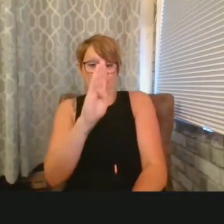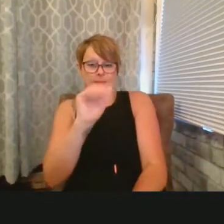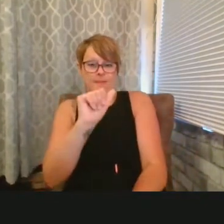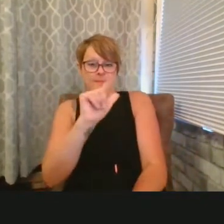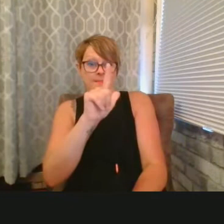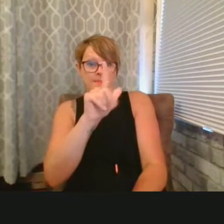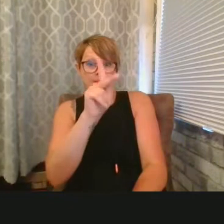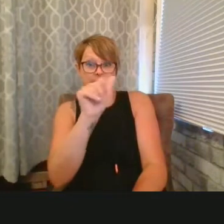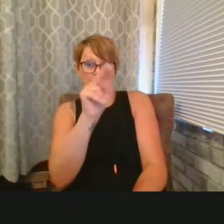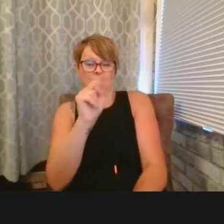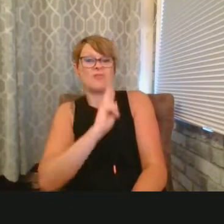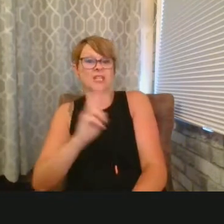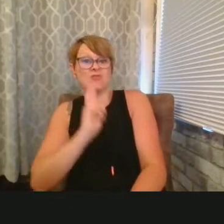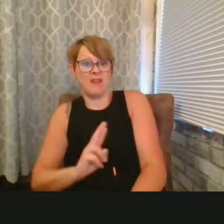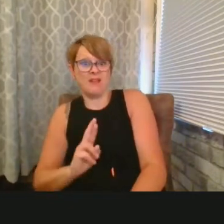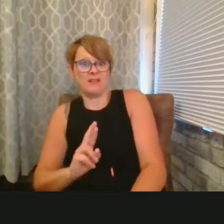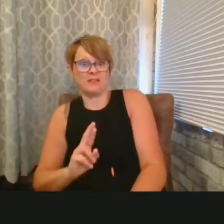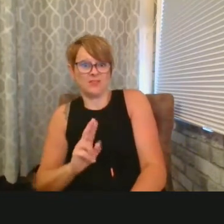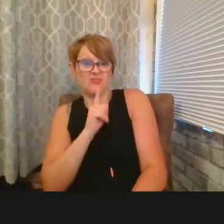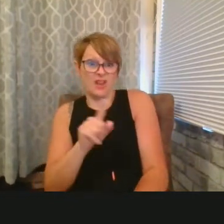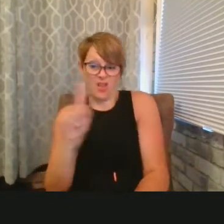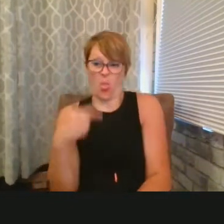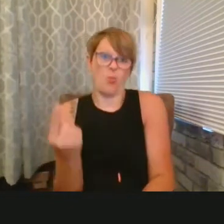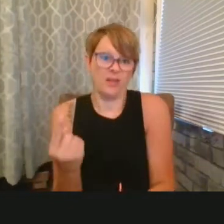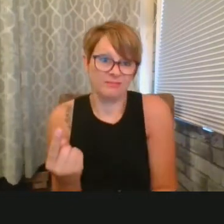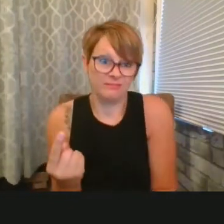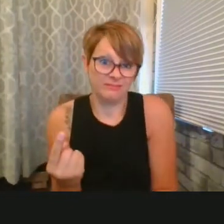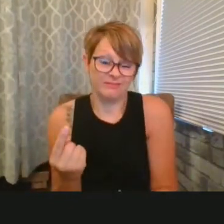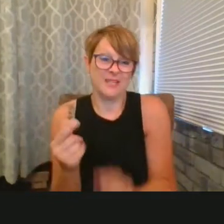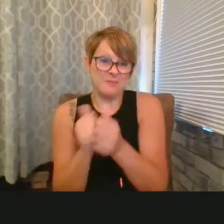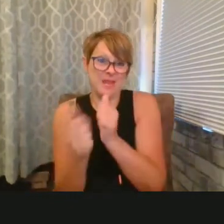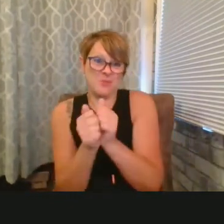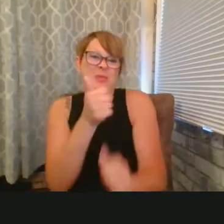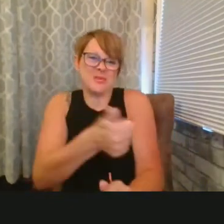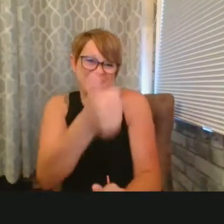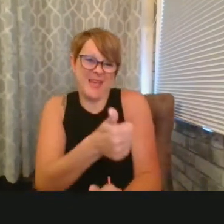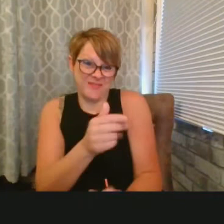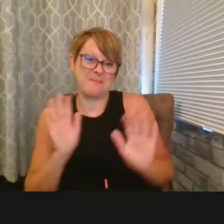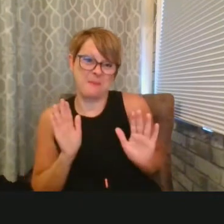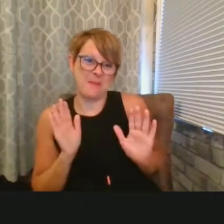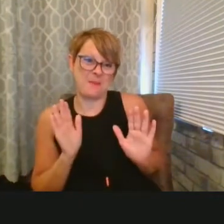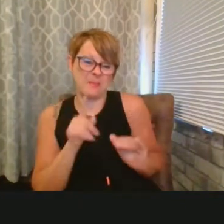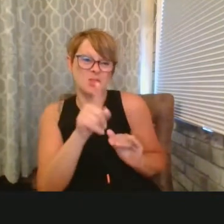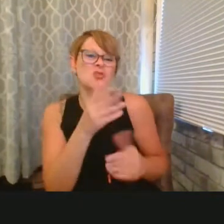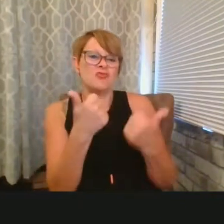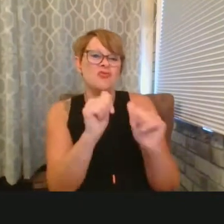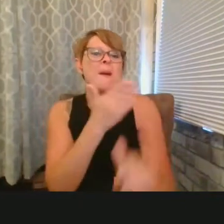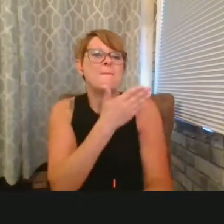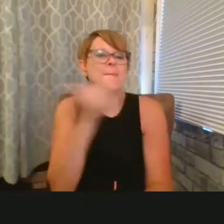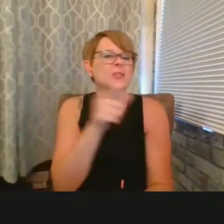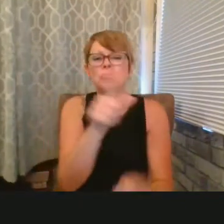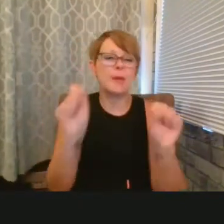one. So you're only competing with yourself. You are only trying to be the best at what you can do, and you can